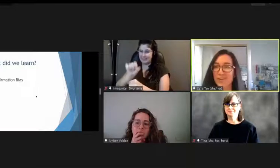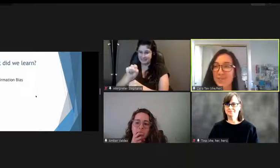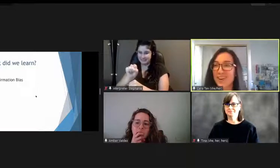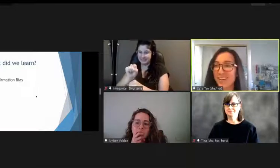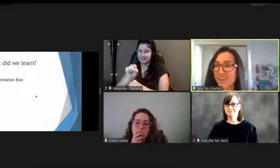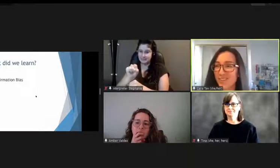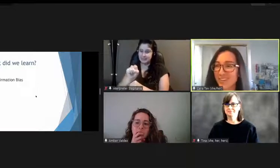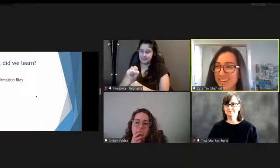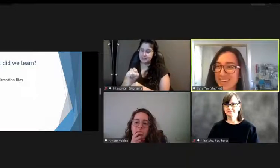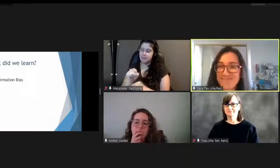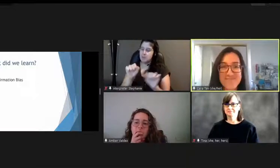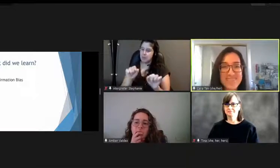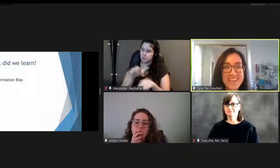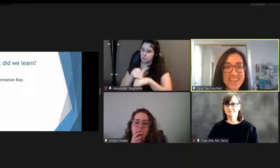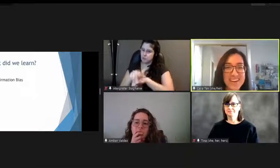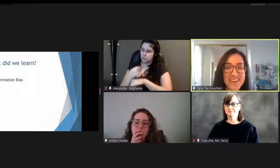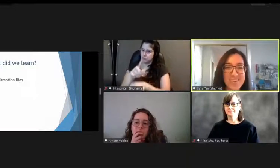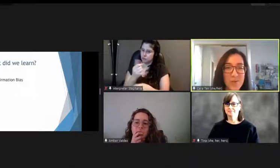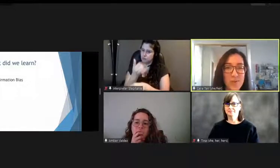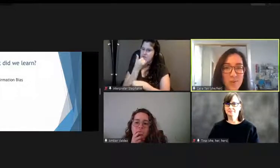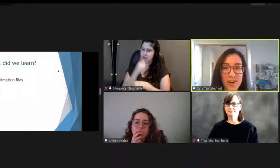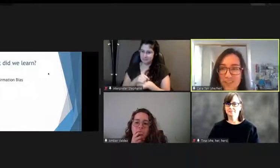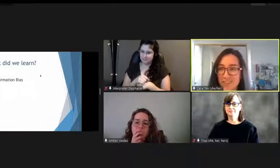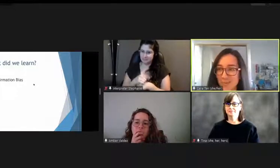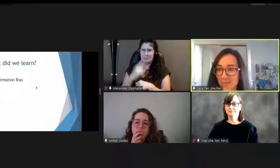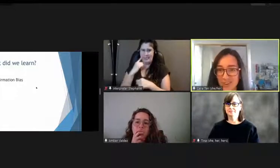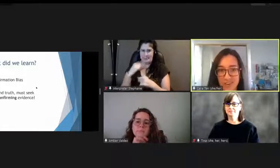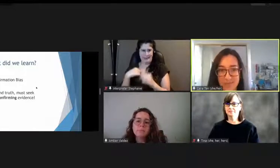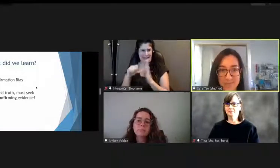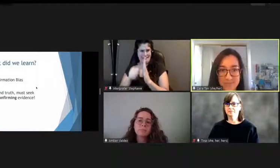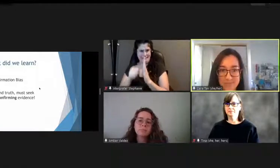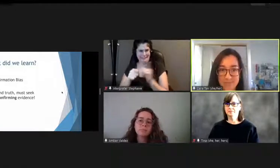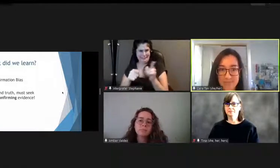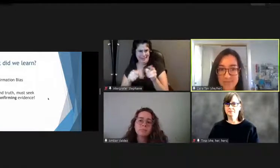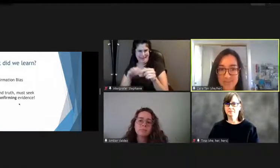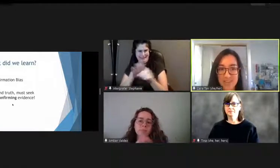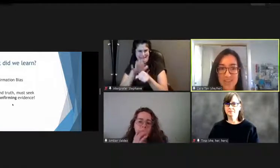hard enough, hopefully. What else did we learn?